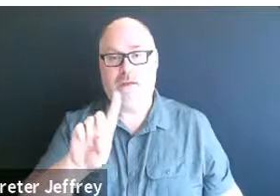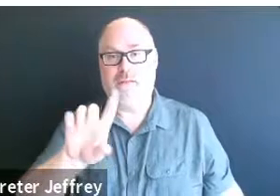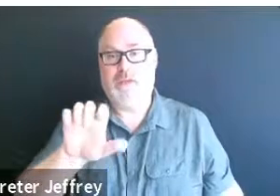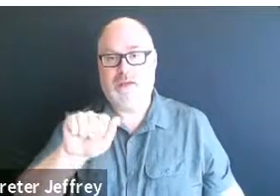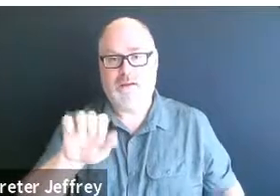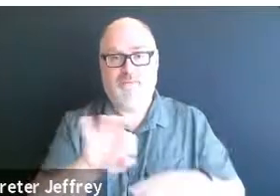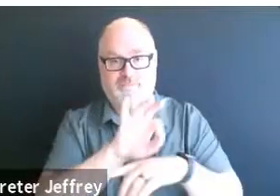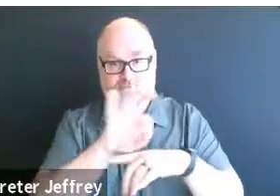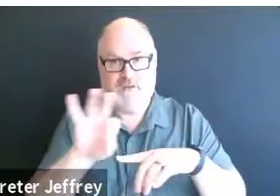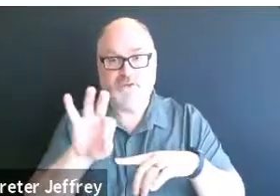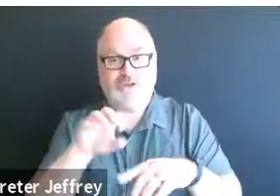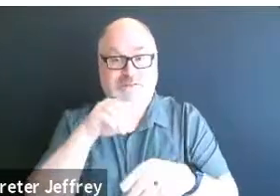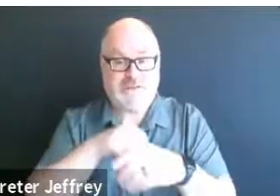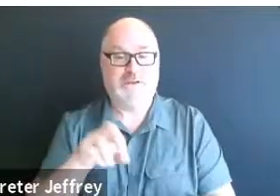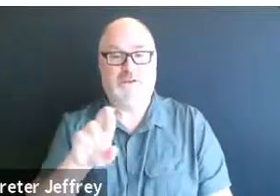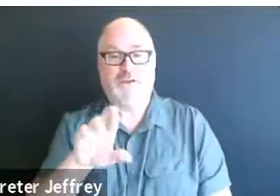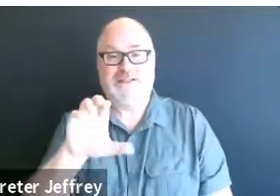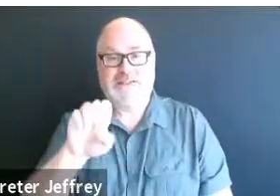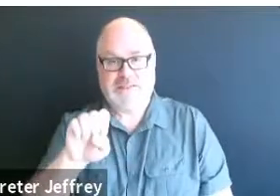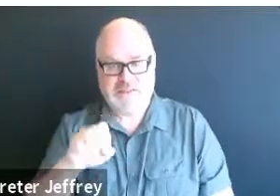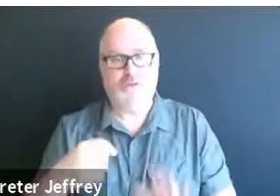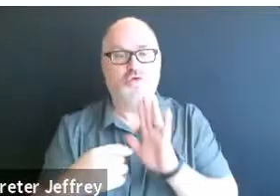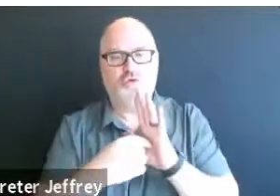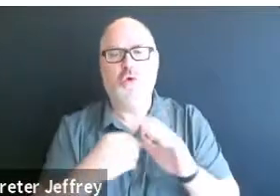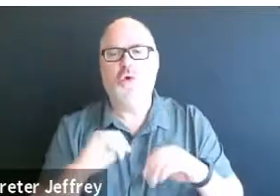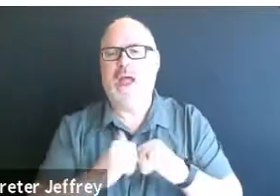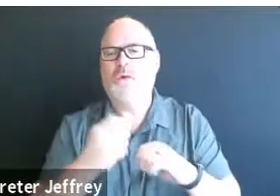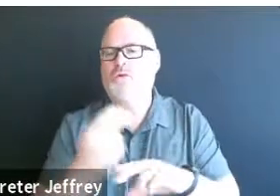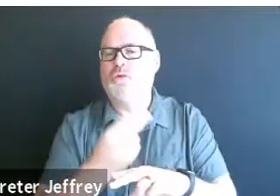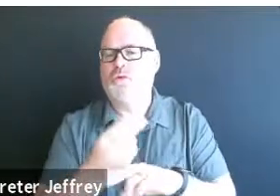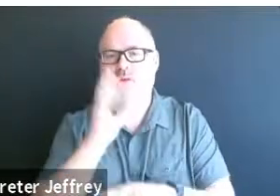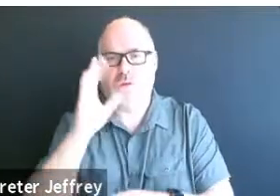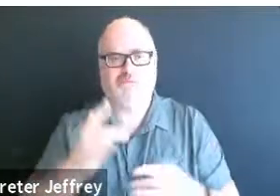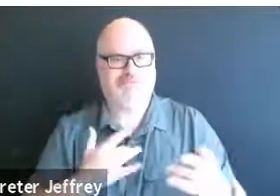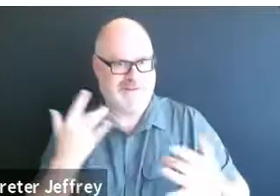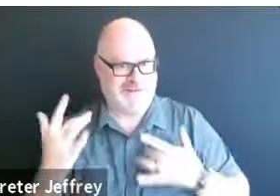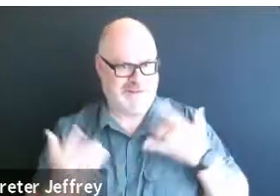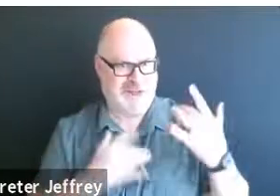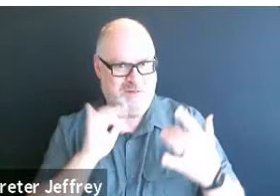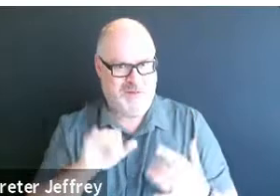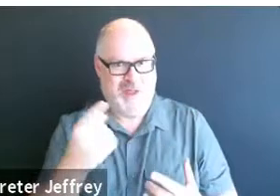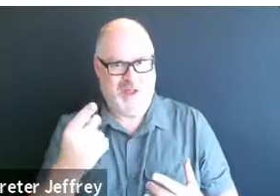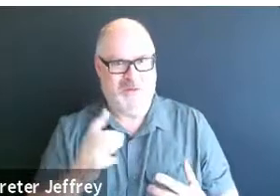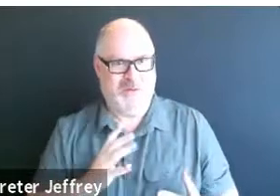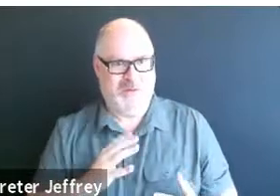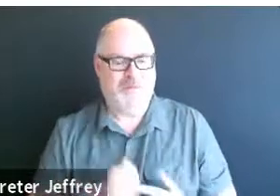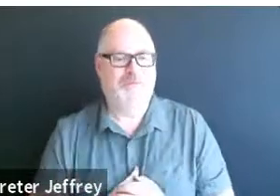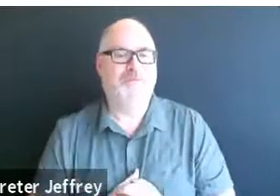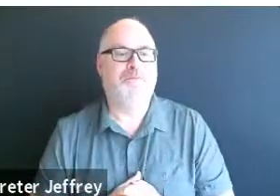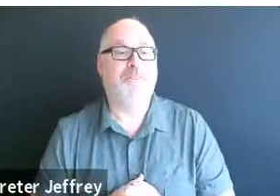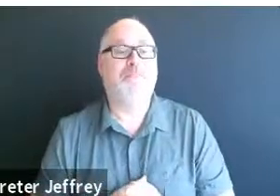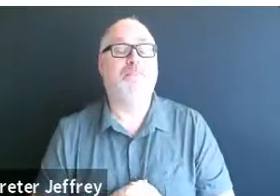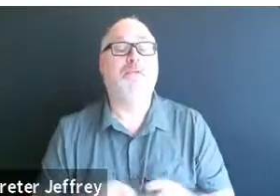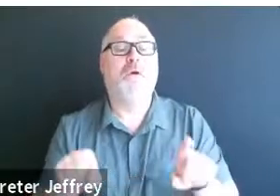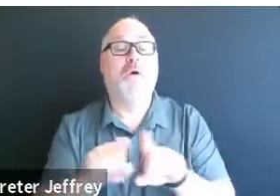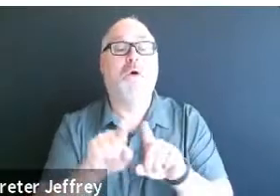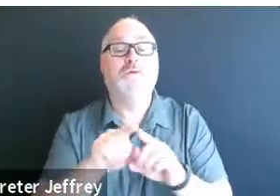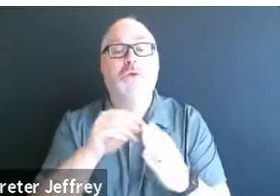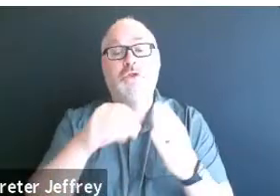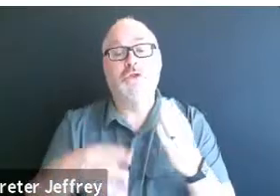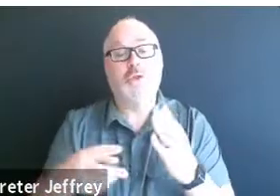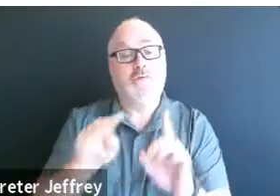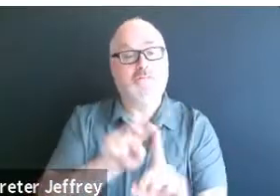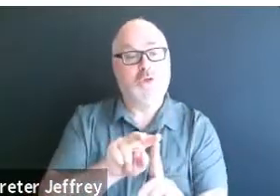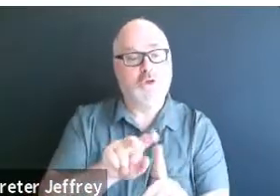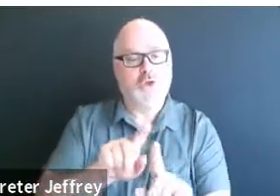the new rich content editor. So I'm going to show you all how to use that. I'm very excited about this tool. Student view